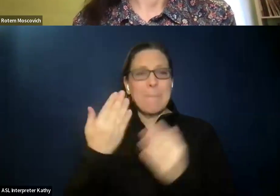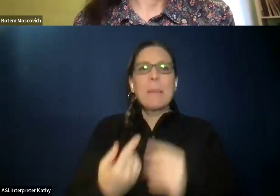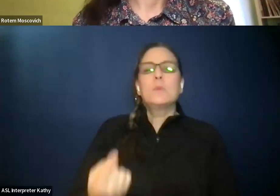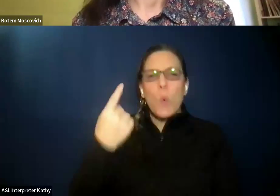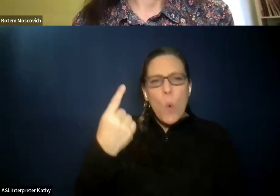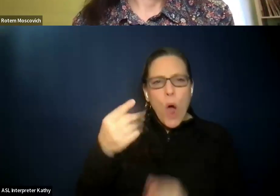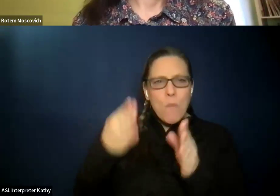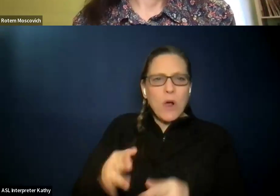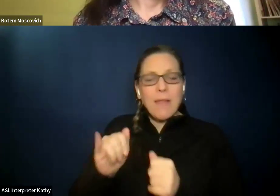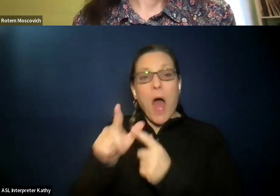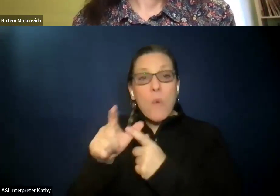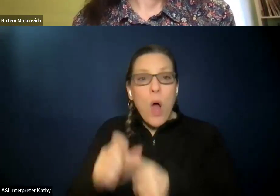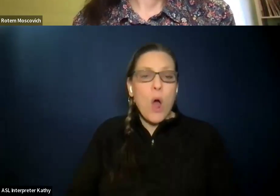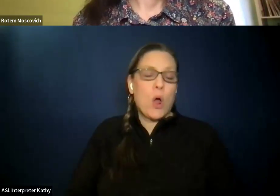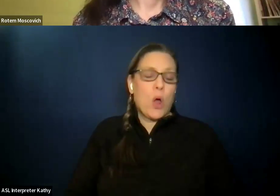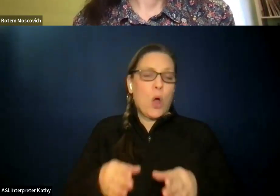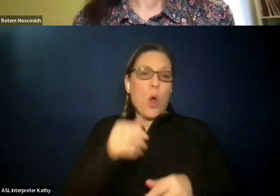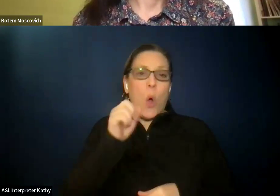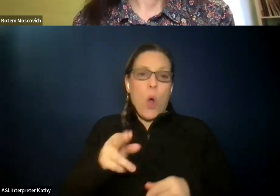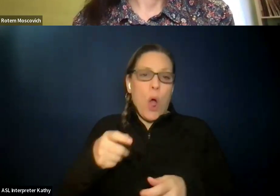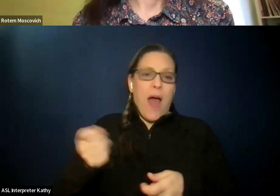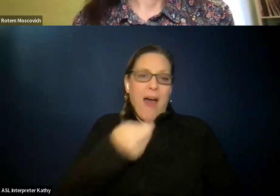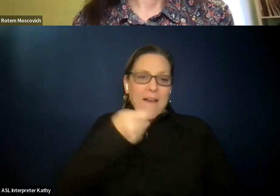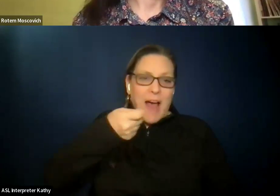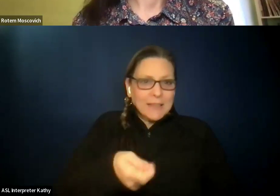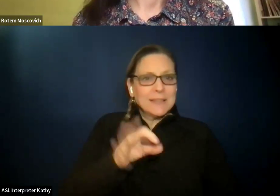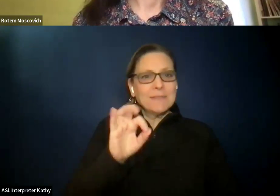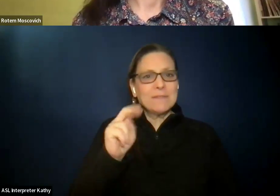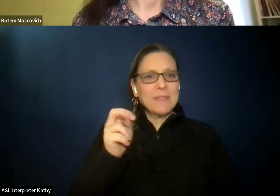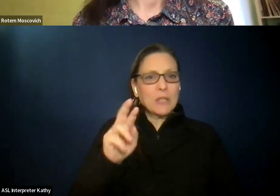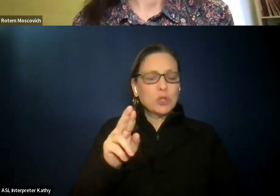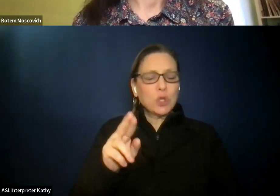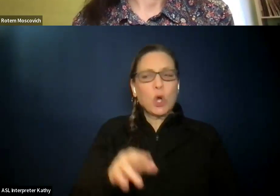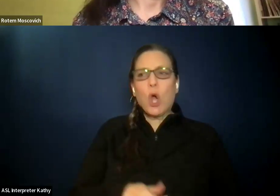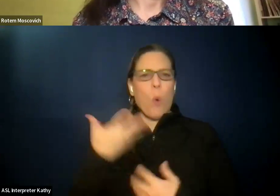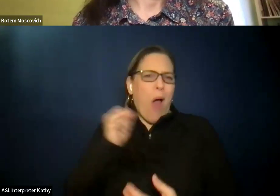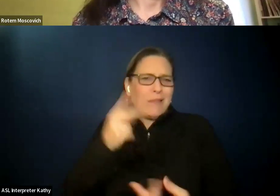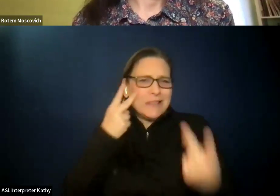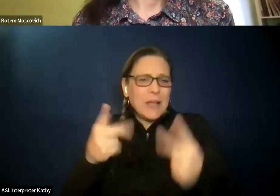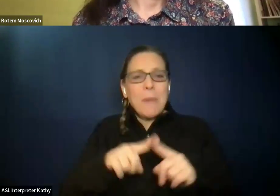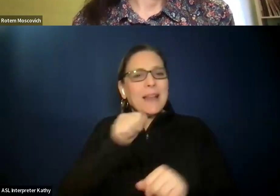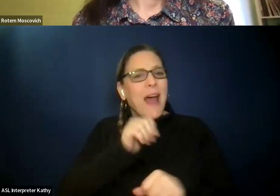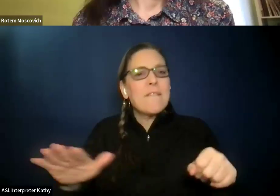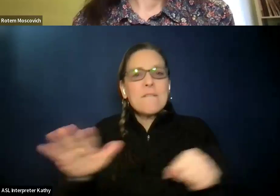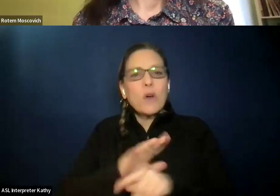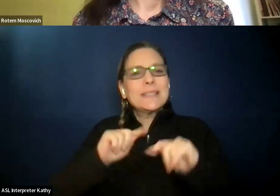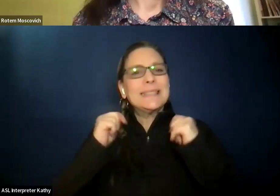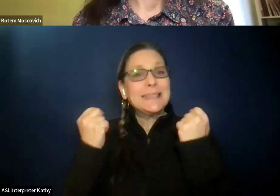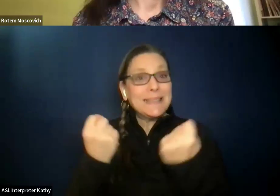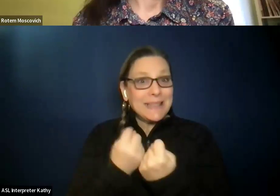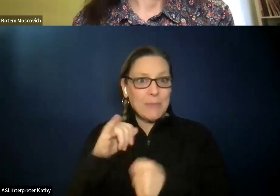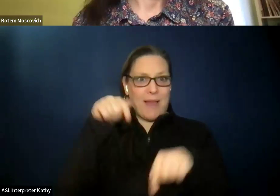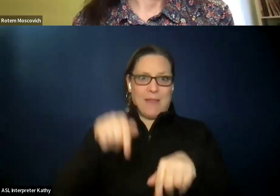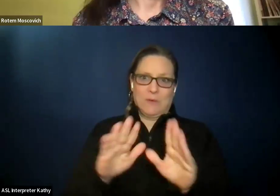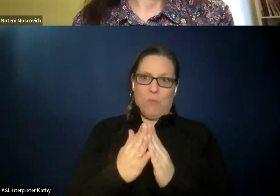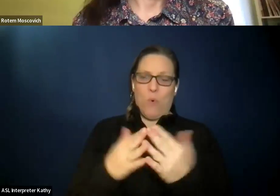runner or a fencer, like the well-known Ibtihaj Muhammad, and not an entire team like this. And that